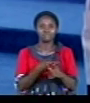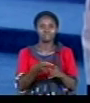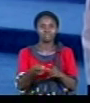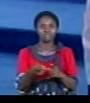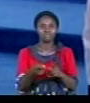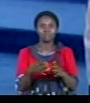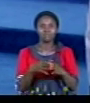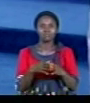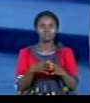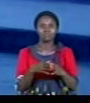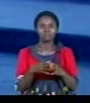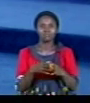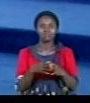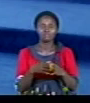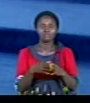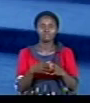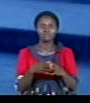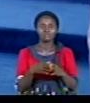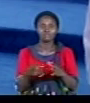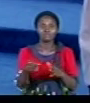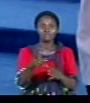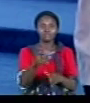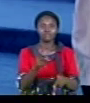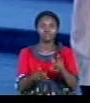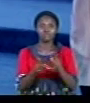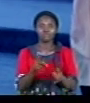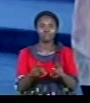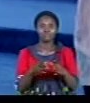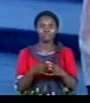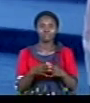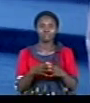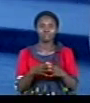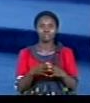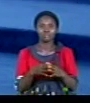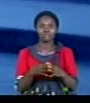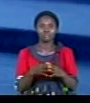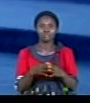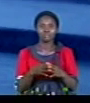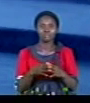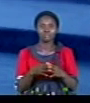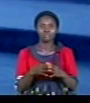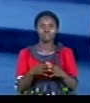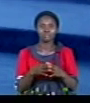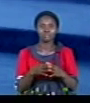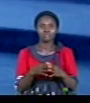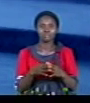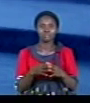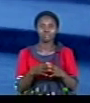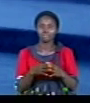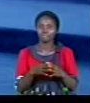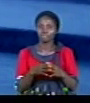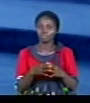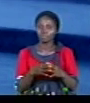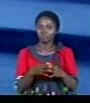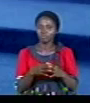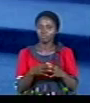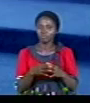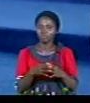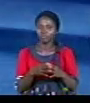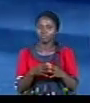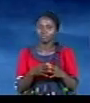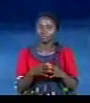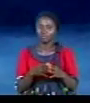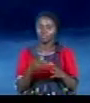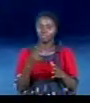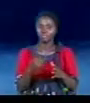their brothers, those people, one of their brother came to the hospital, started asking them what happened. So the boy told